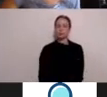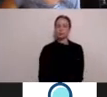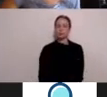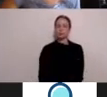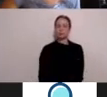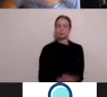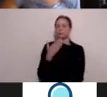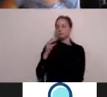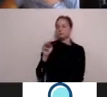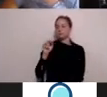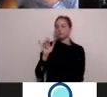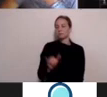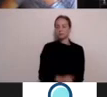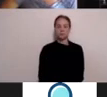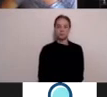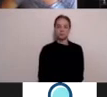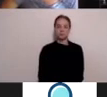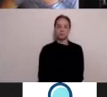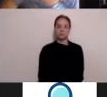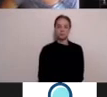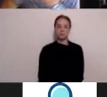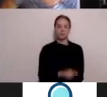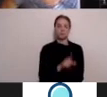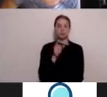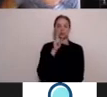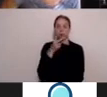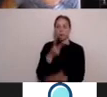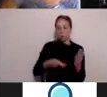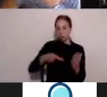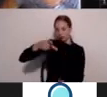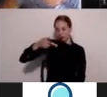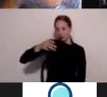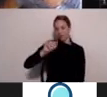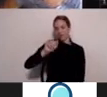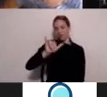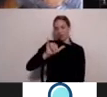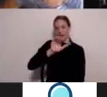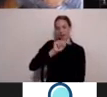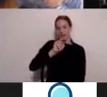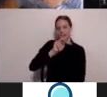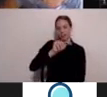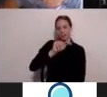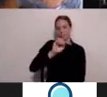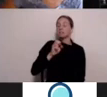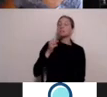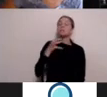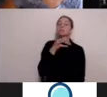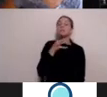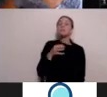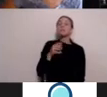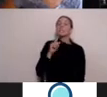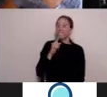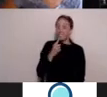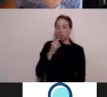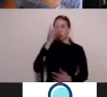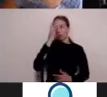Thank you, Mary. Okay, so a question for both Mary and Candace here. Are you seeing an increase in severe illnesses of COVID-19